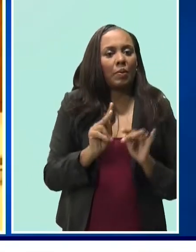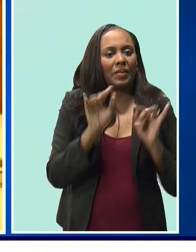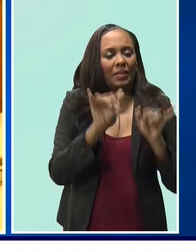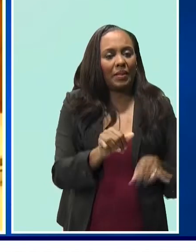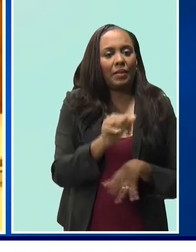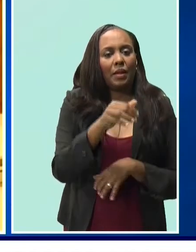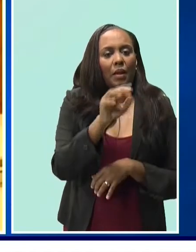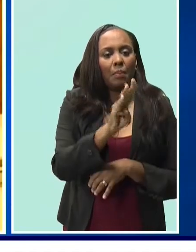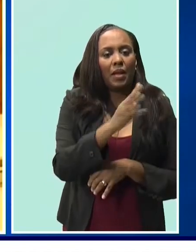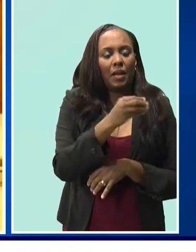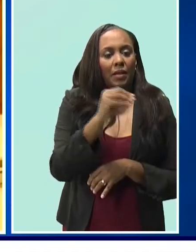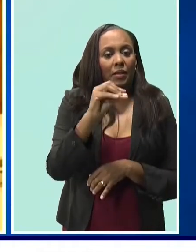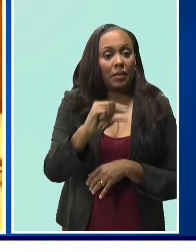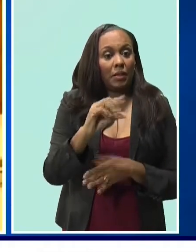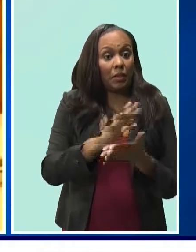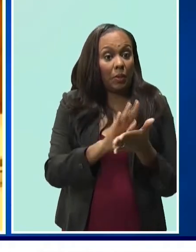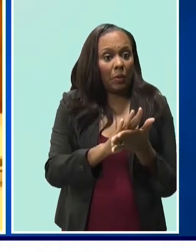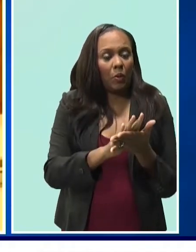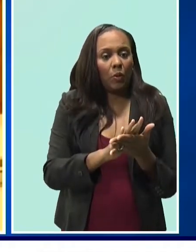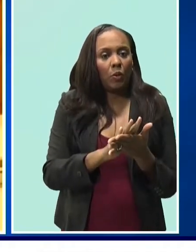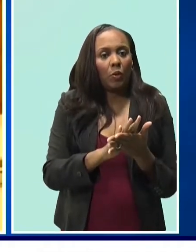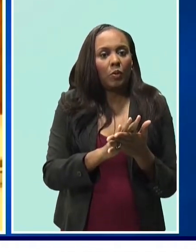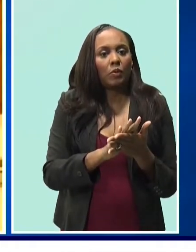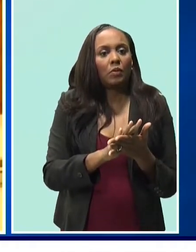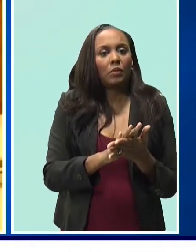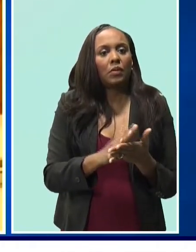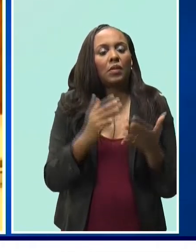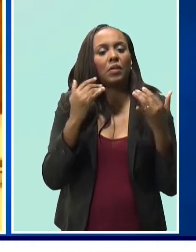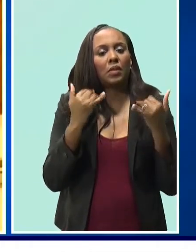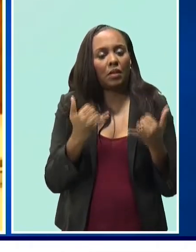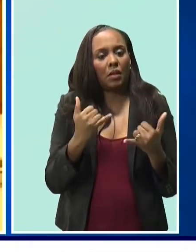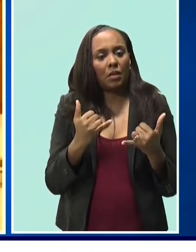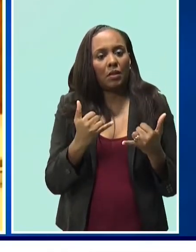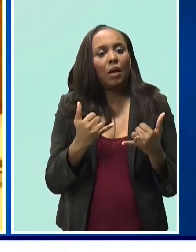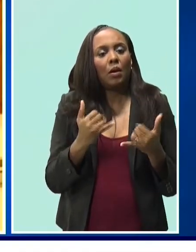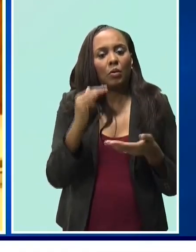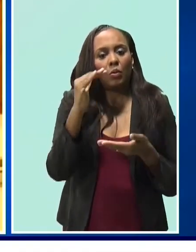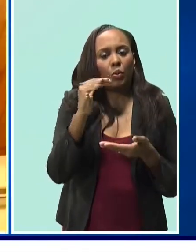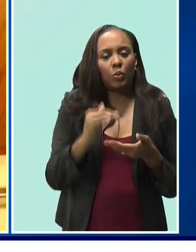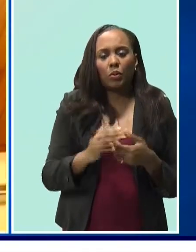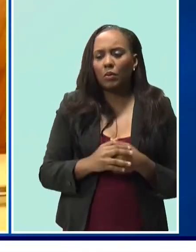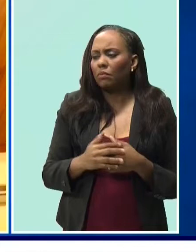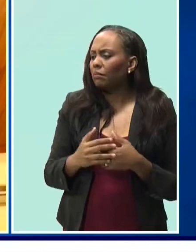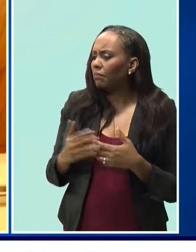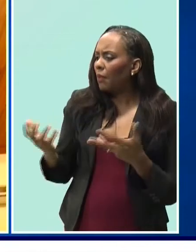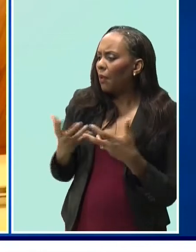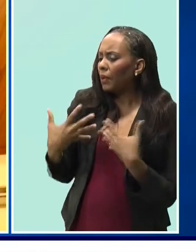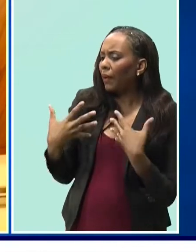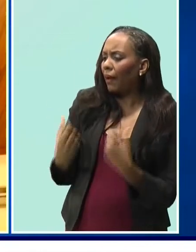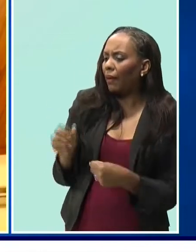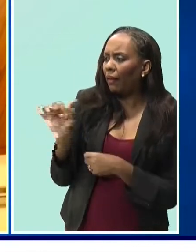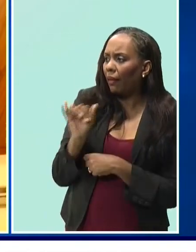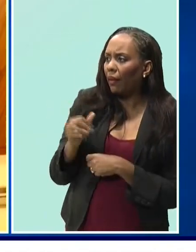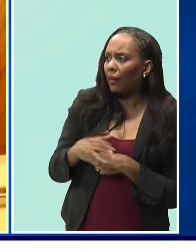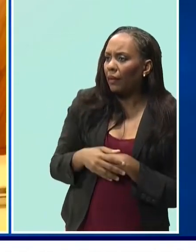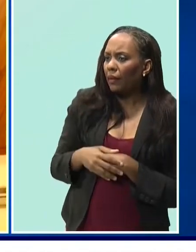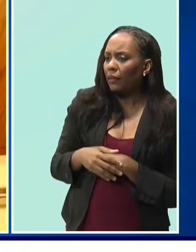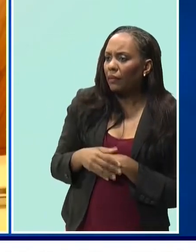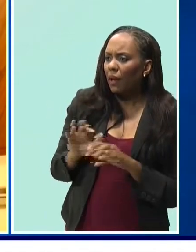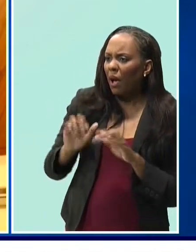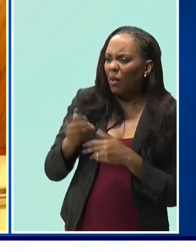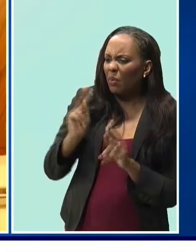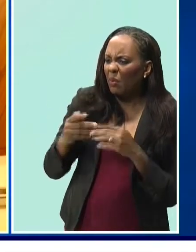are 41 persons in Blackman and Angola. Mm-hmm. What's the general health of the people there? How are they?